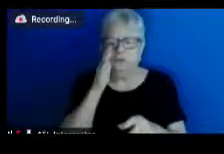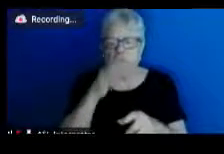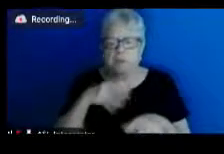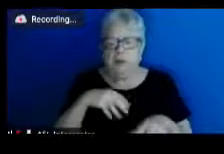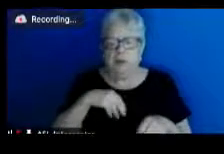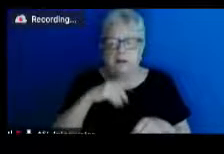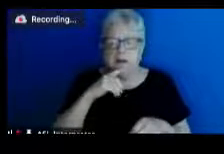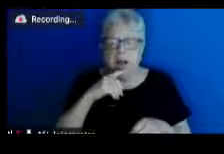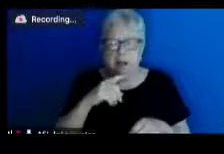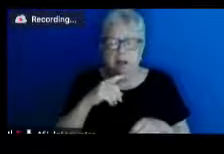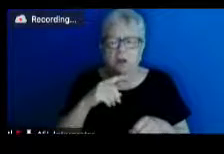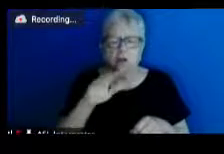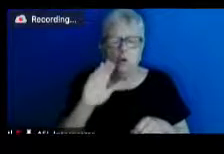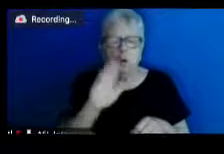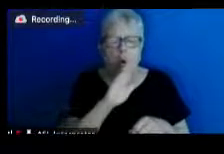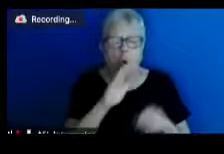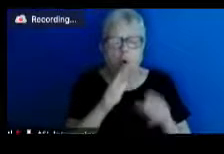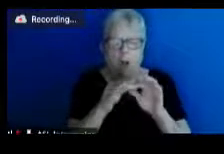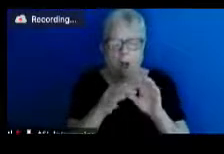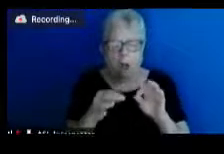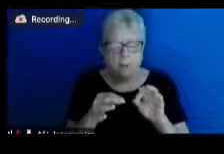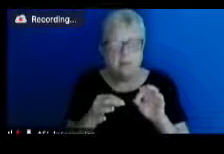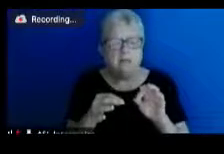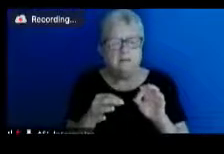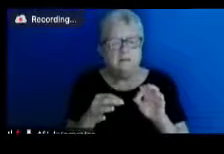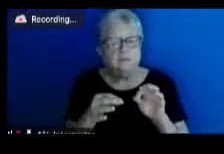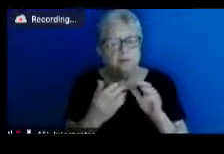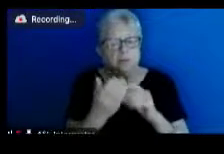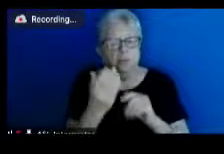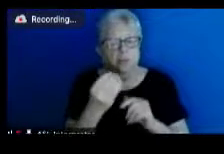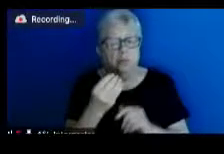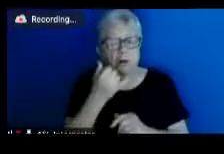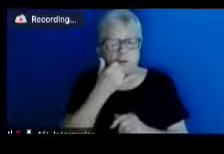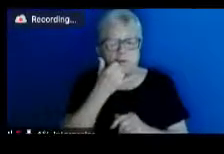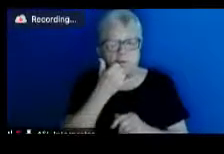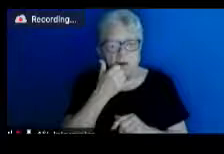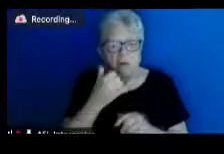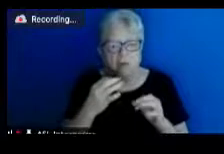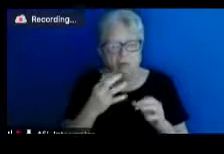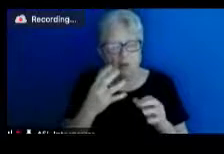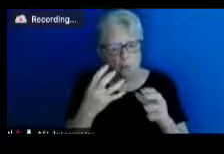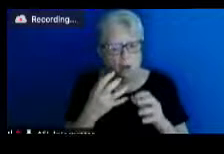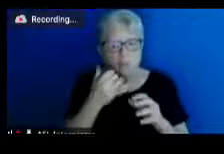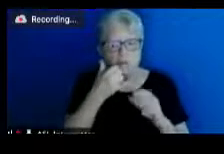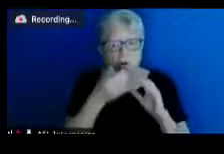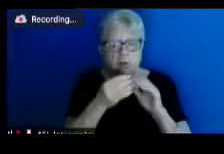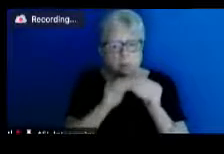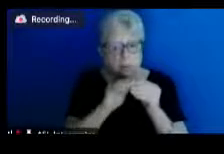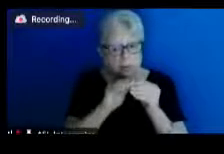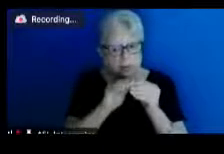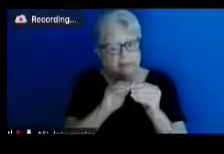call in, dial the telephone number provided on the live stream feed. It is